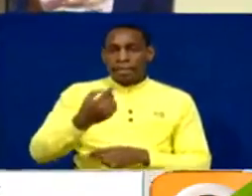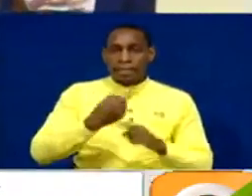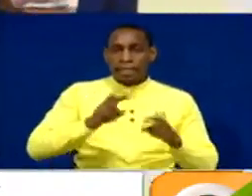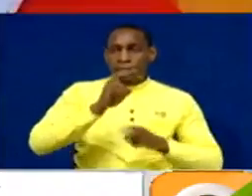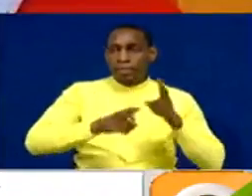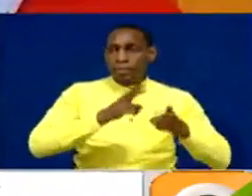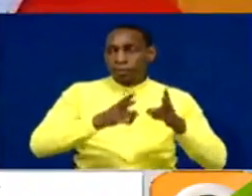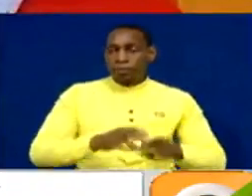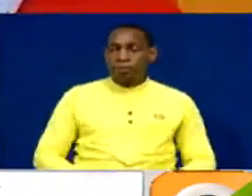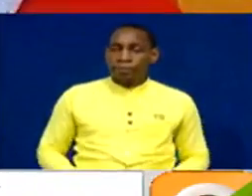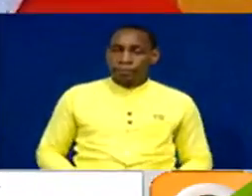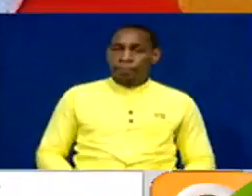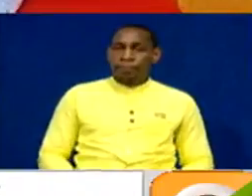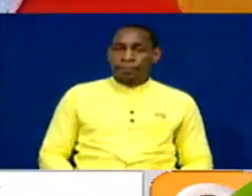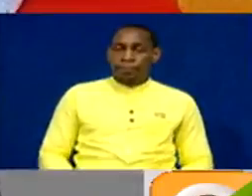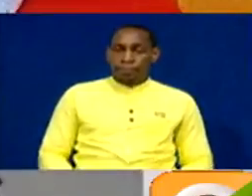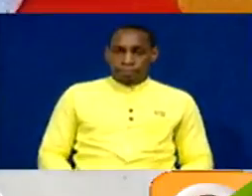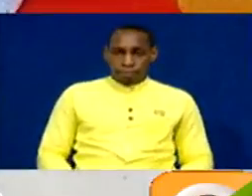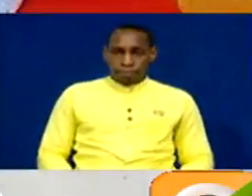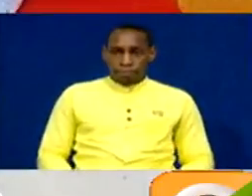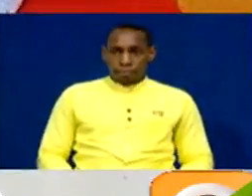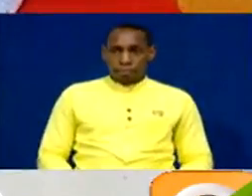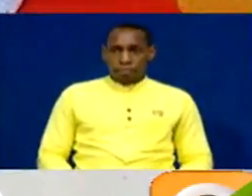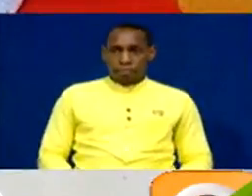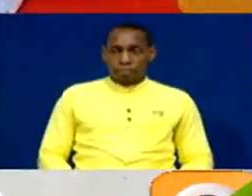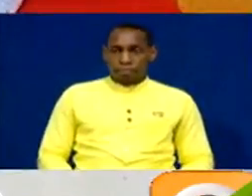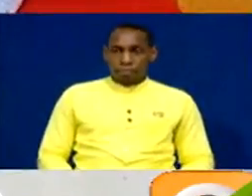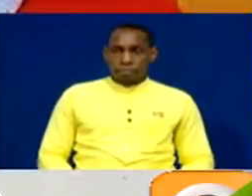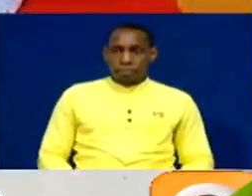2022. That story was produced by our Njoroge Gatete.